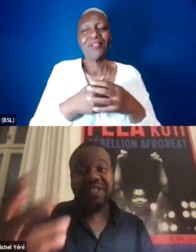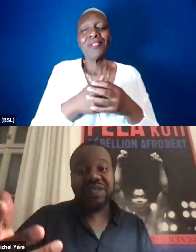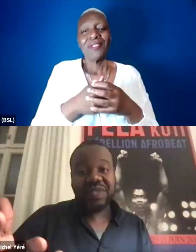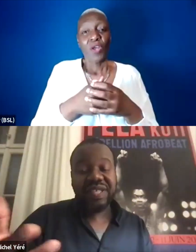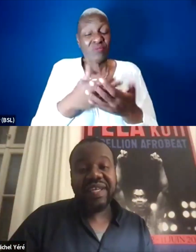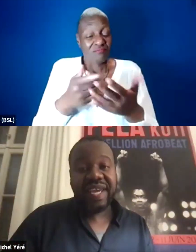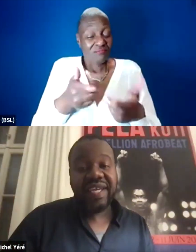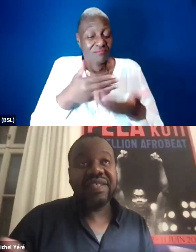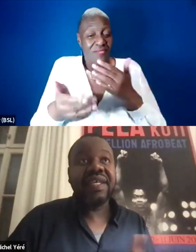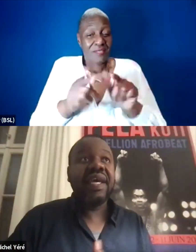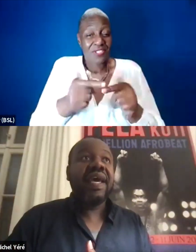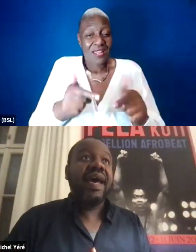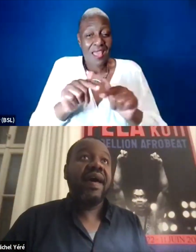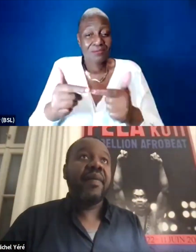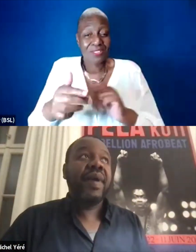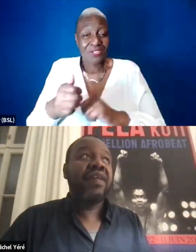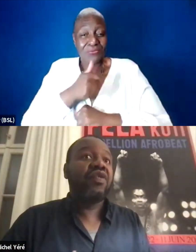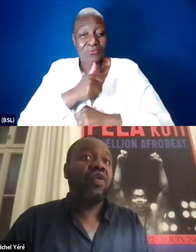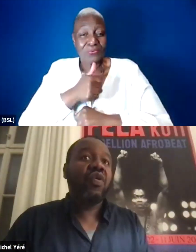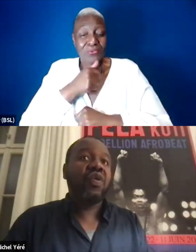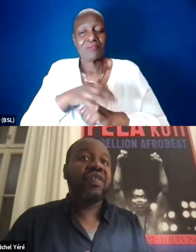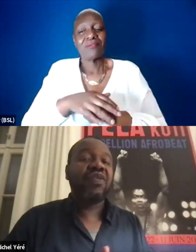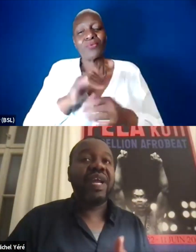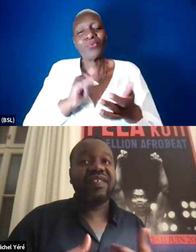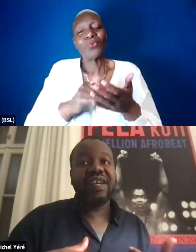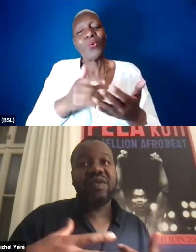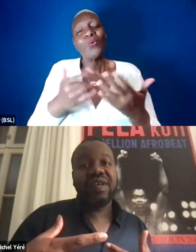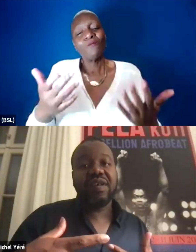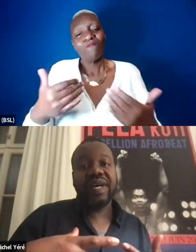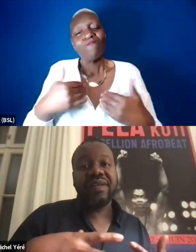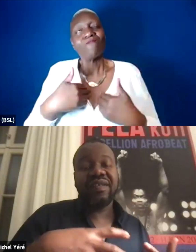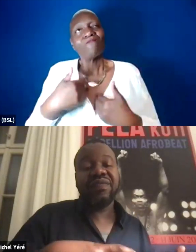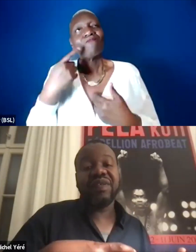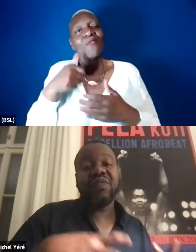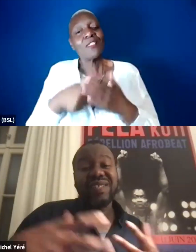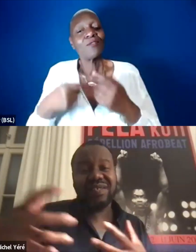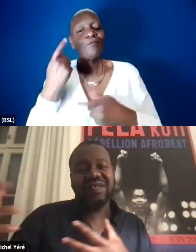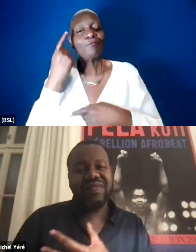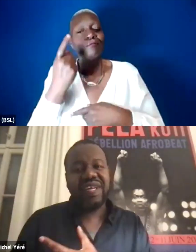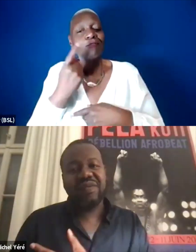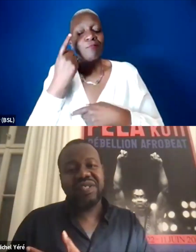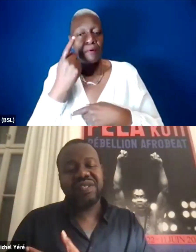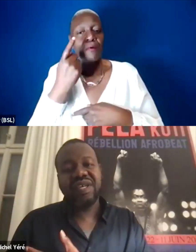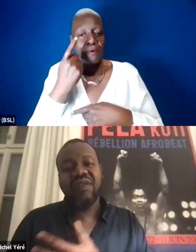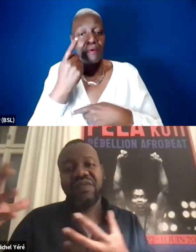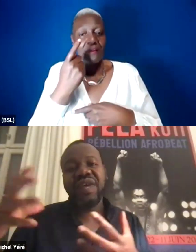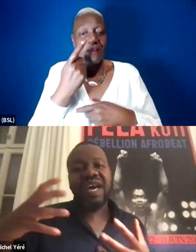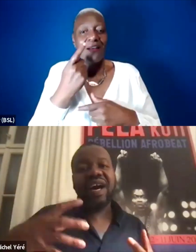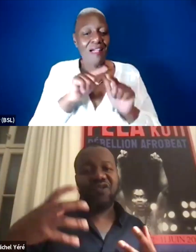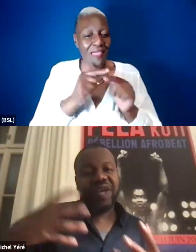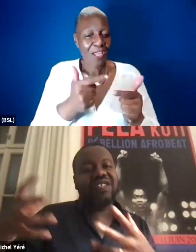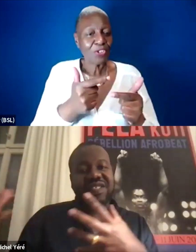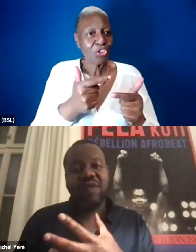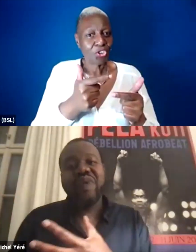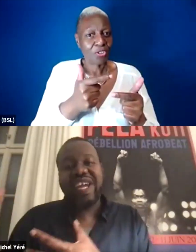whichever language in which they engage. And so that's when I started to think about the different registers of language, of